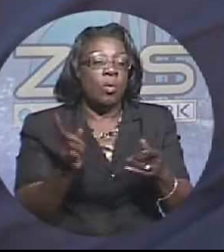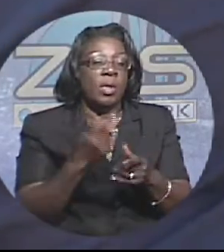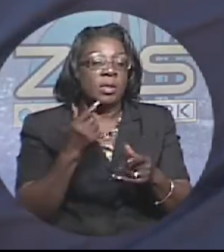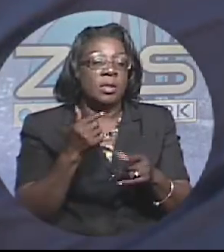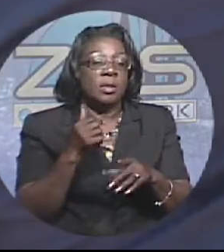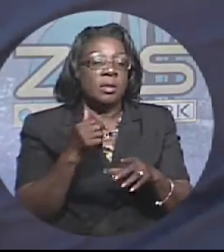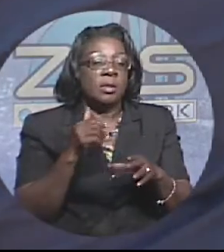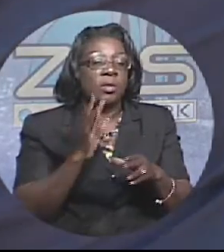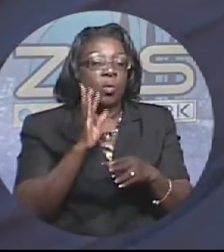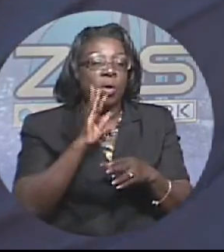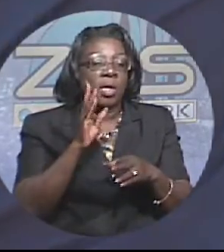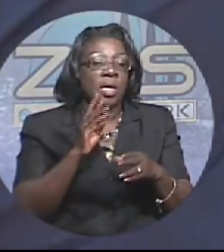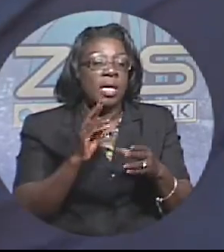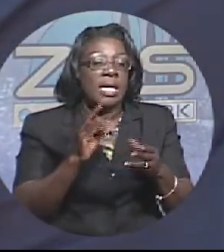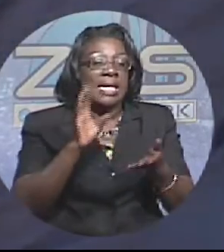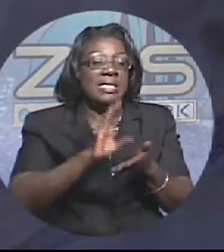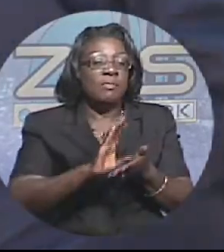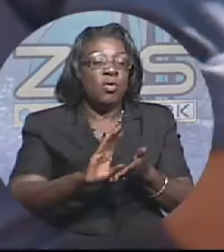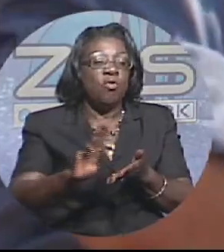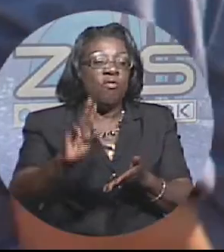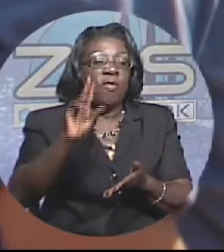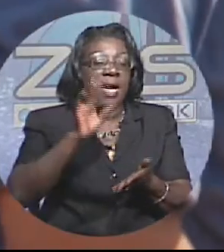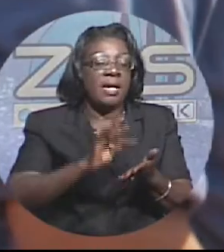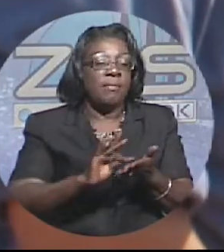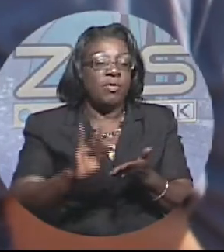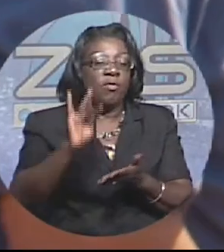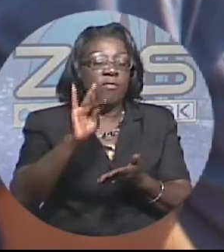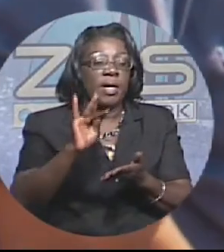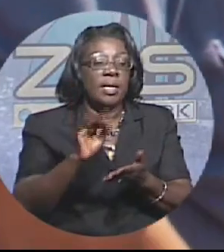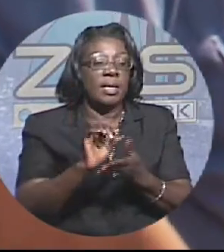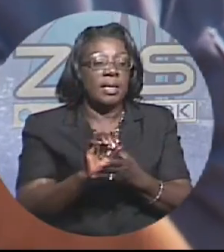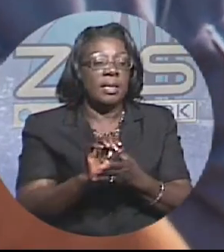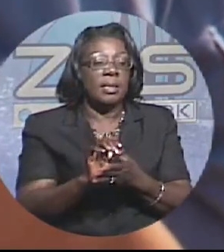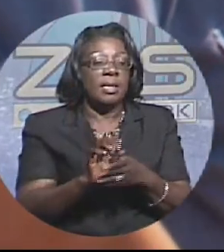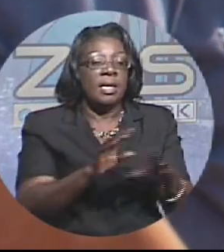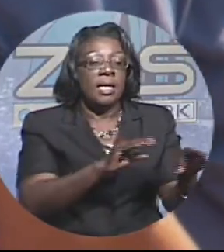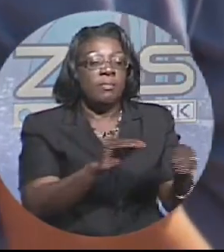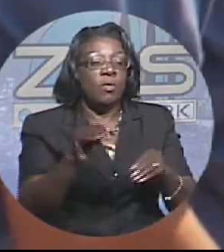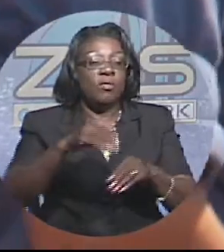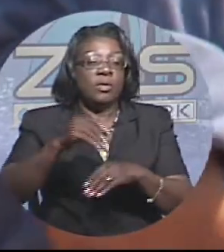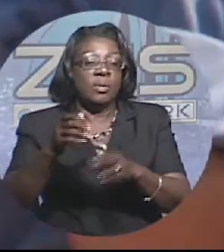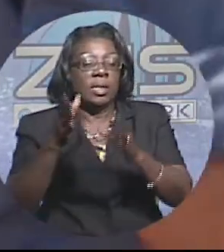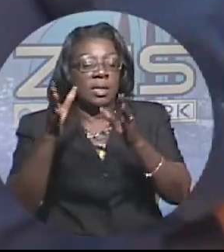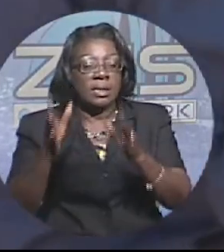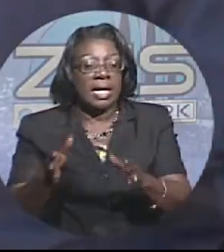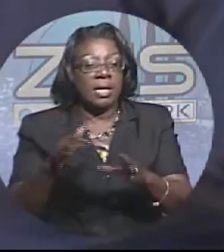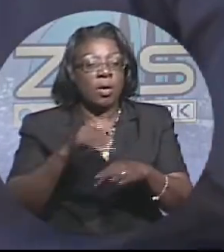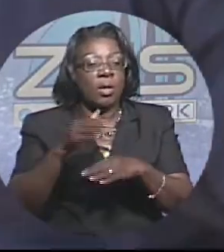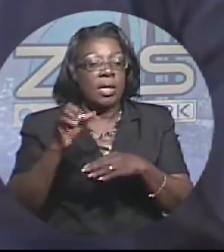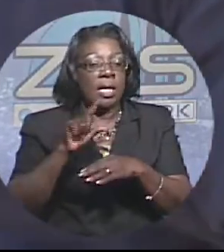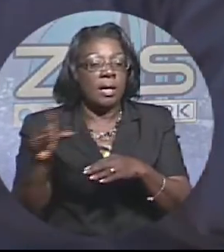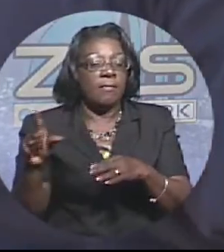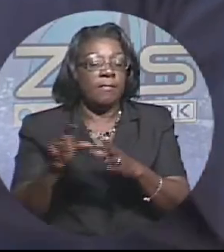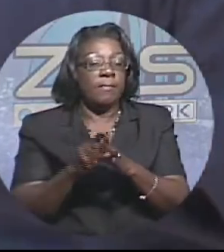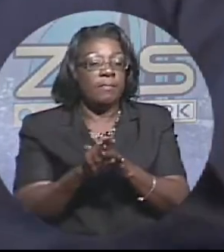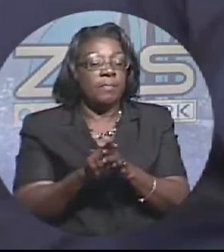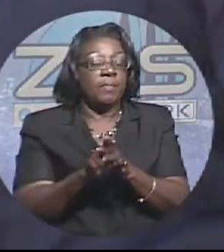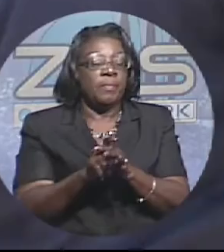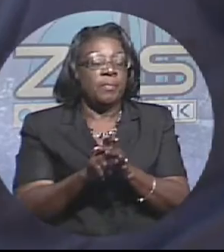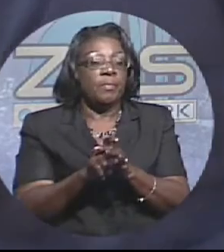it's purified, it goes into freshwater storage, which is the container on the left. This bit of equipment is capable of producing